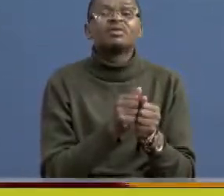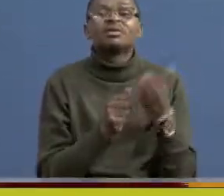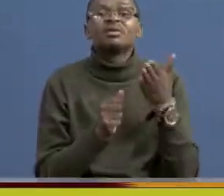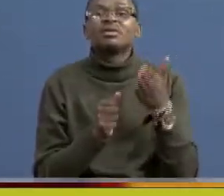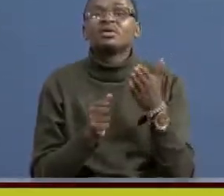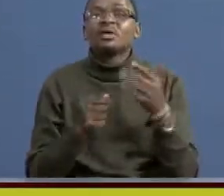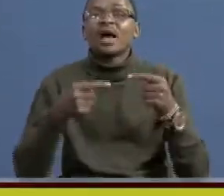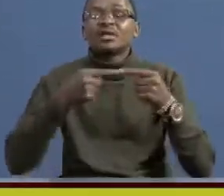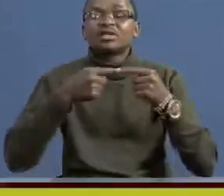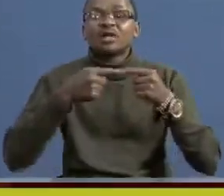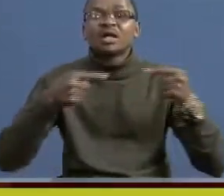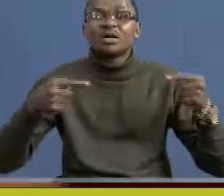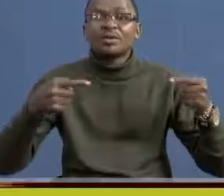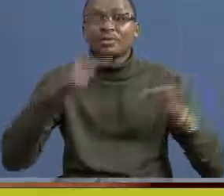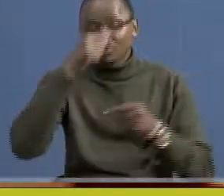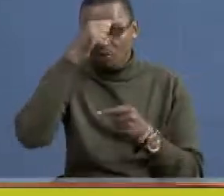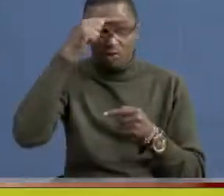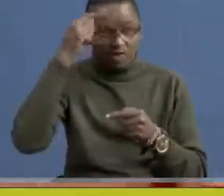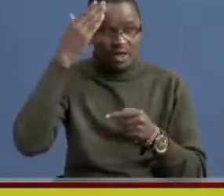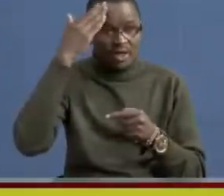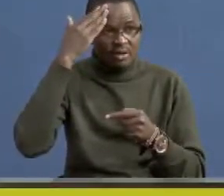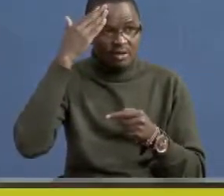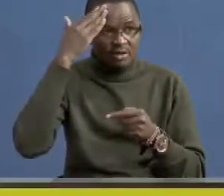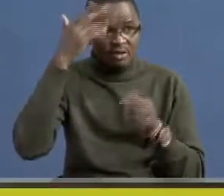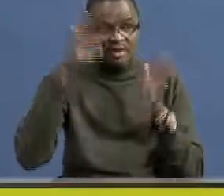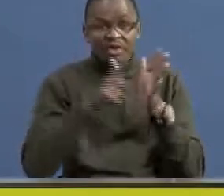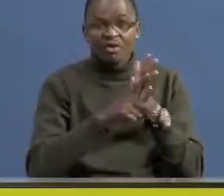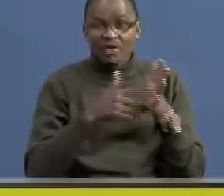an alternative, because they know that the